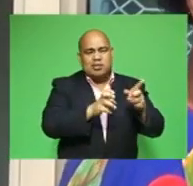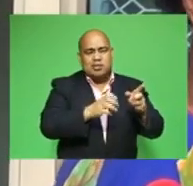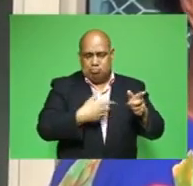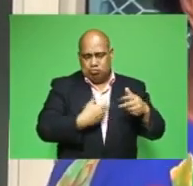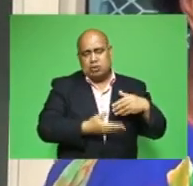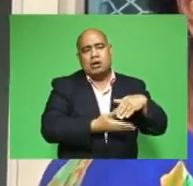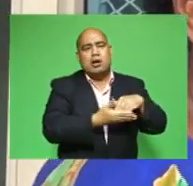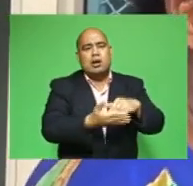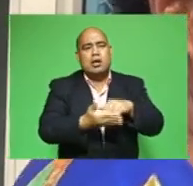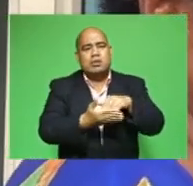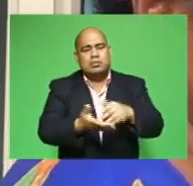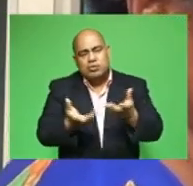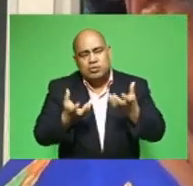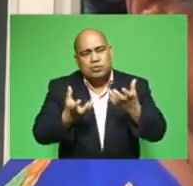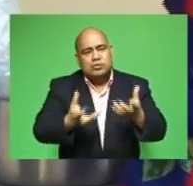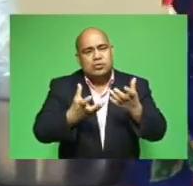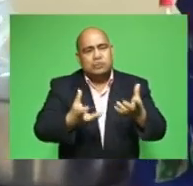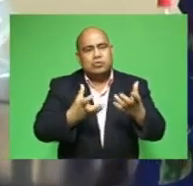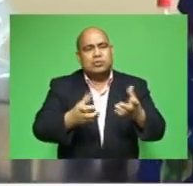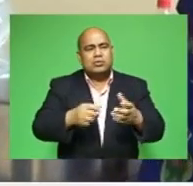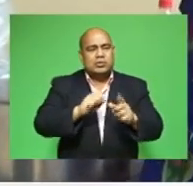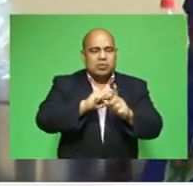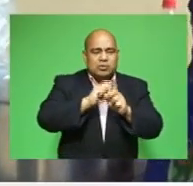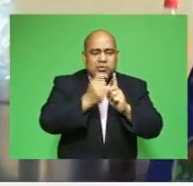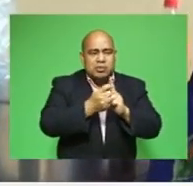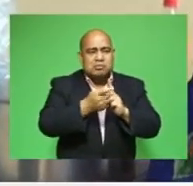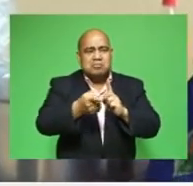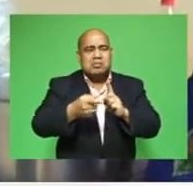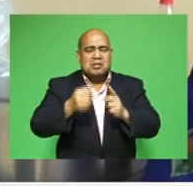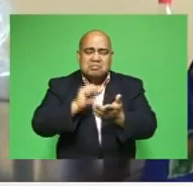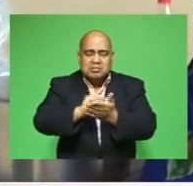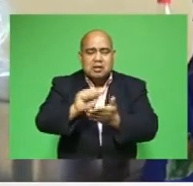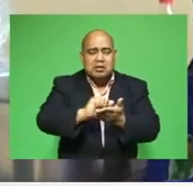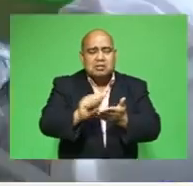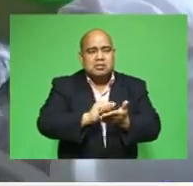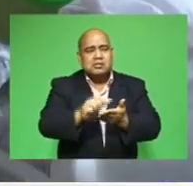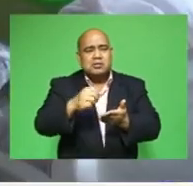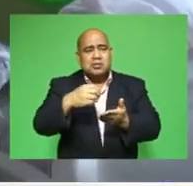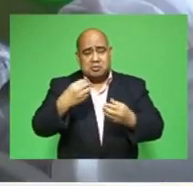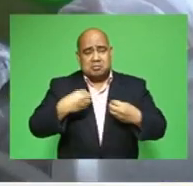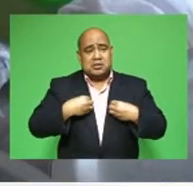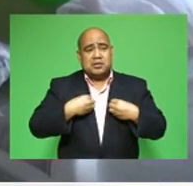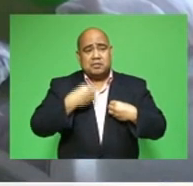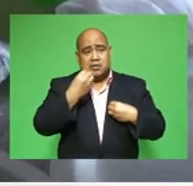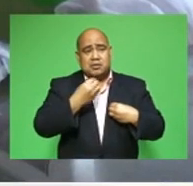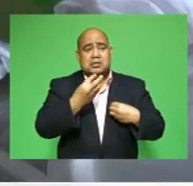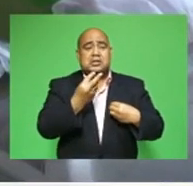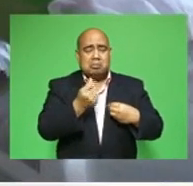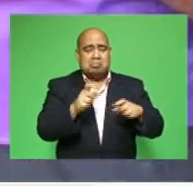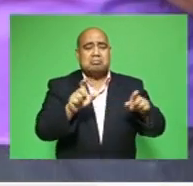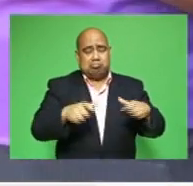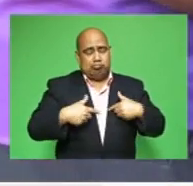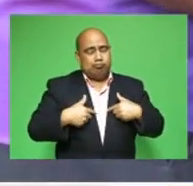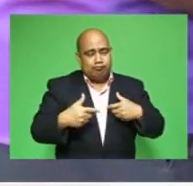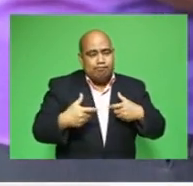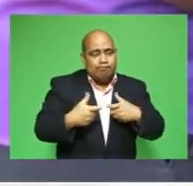skills to cook some traditional meals. Saurara says the business is sometimes challenging, but she is up for the challenge to ensure her and her